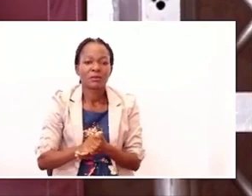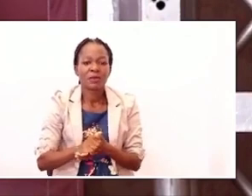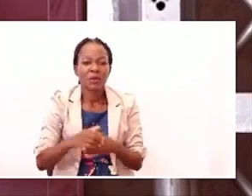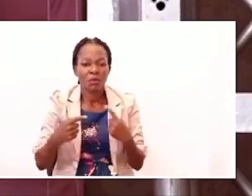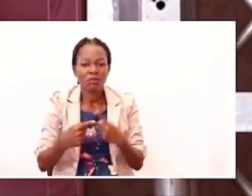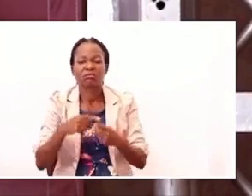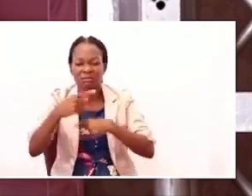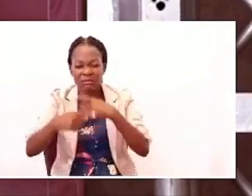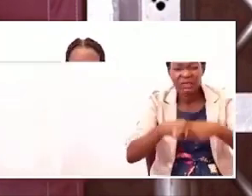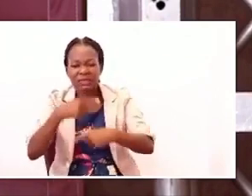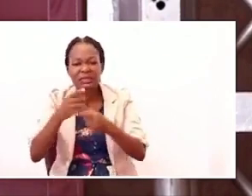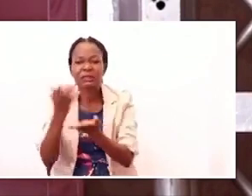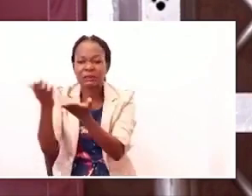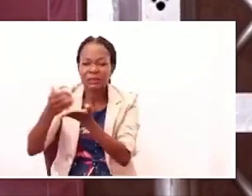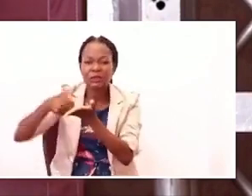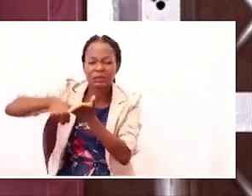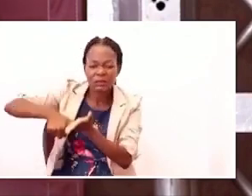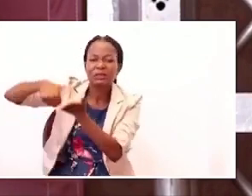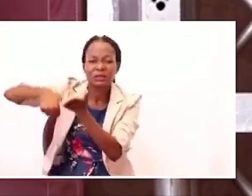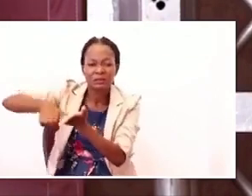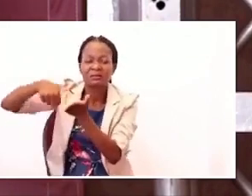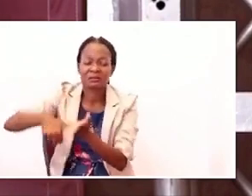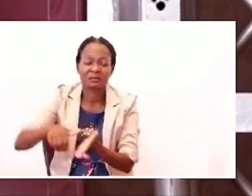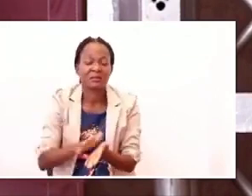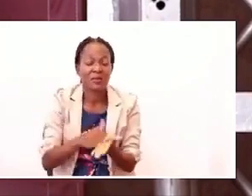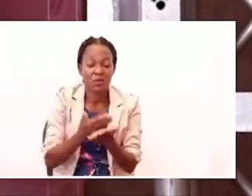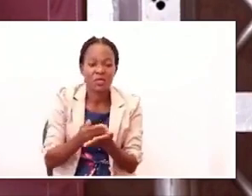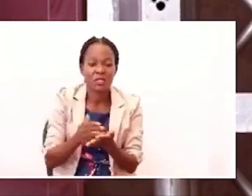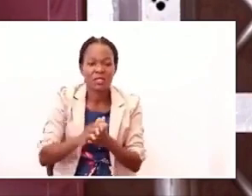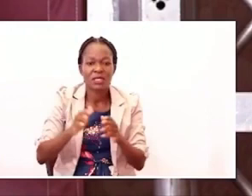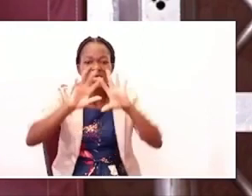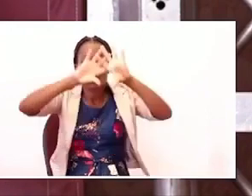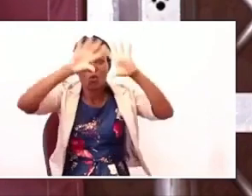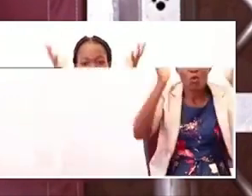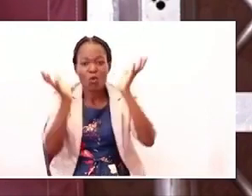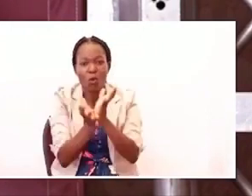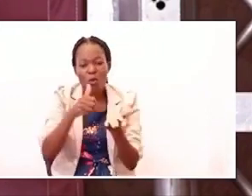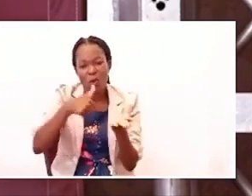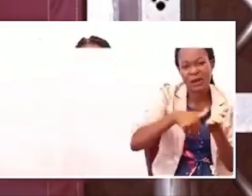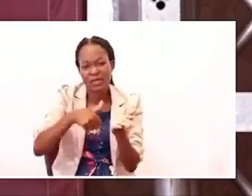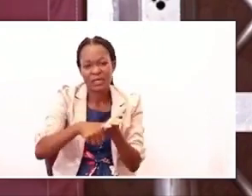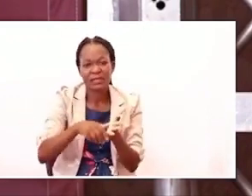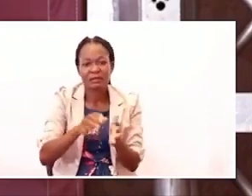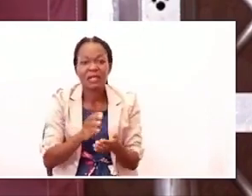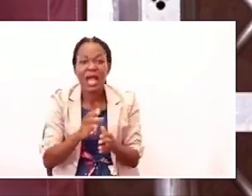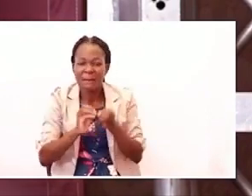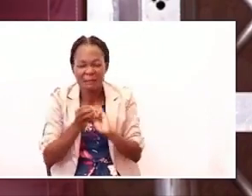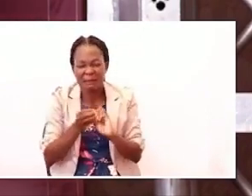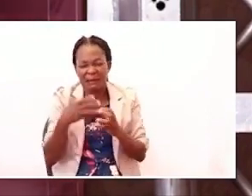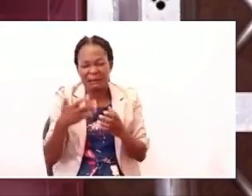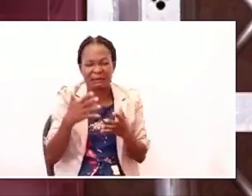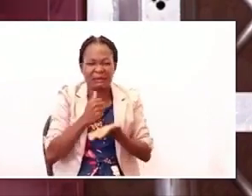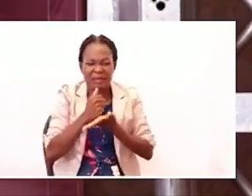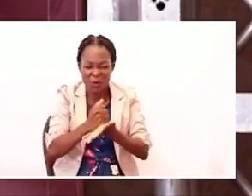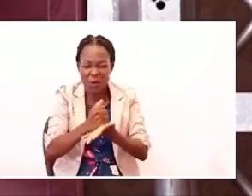more debt. And that is because the global debt architecture is structured to perpetuate